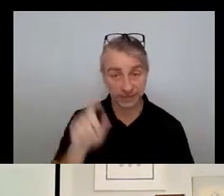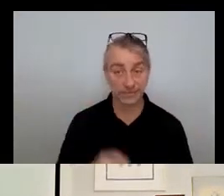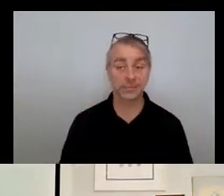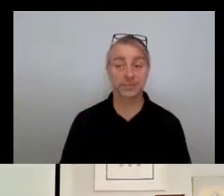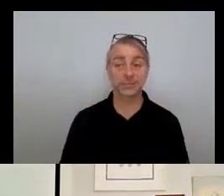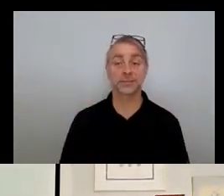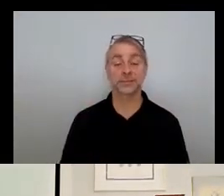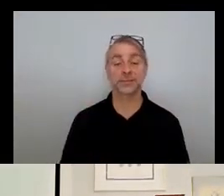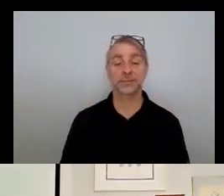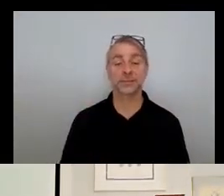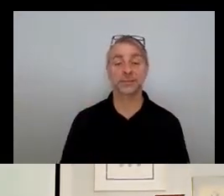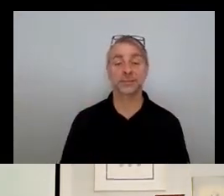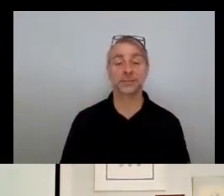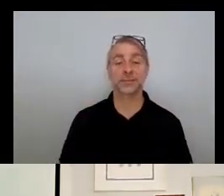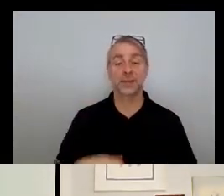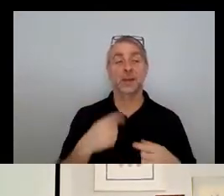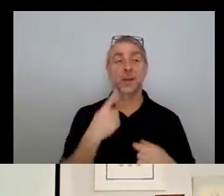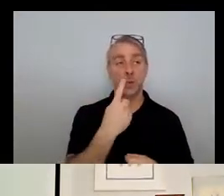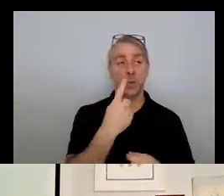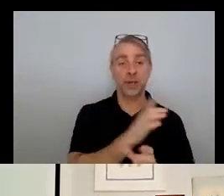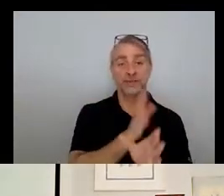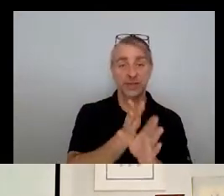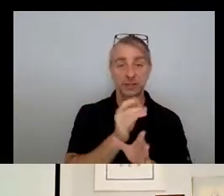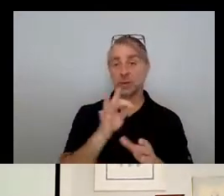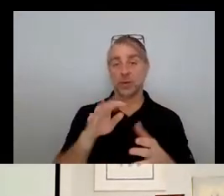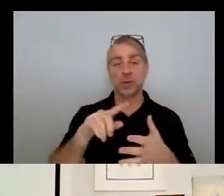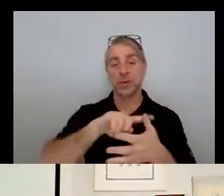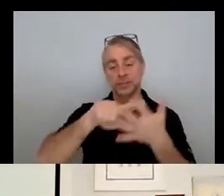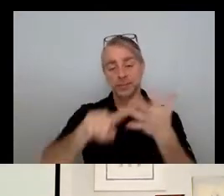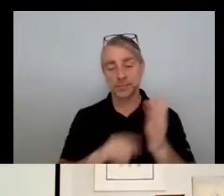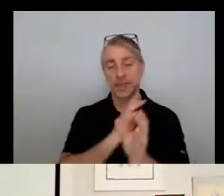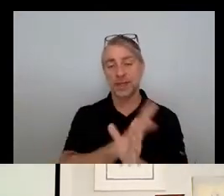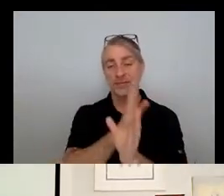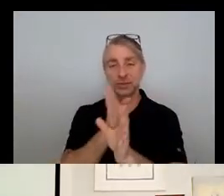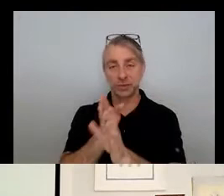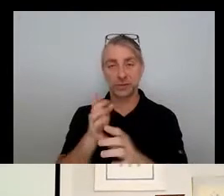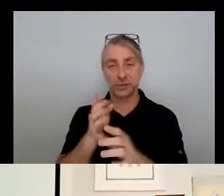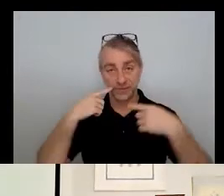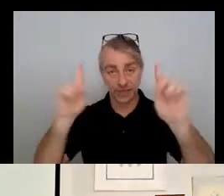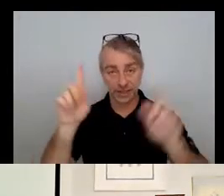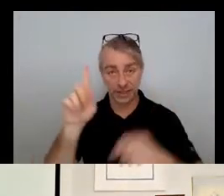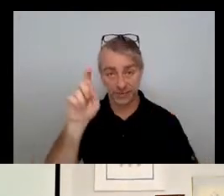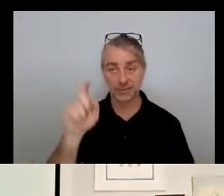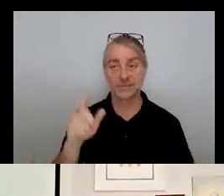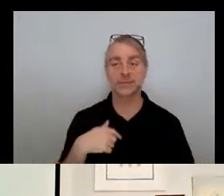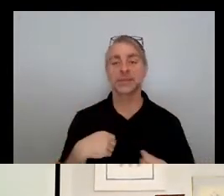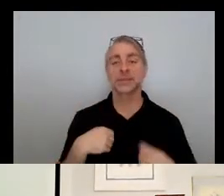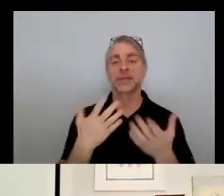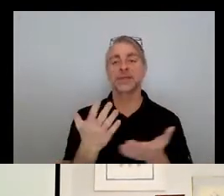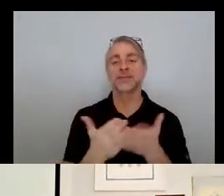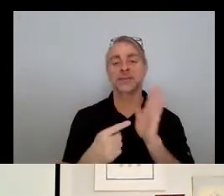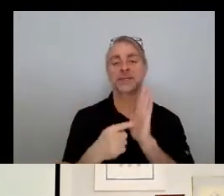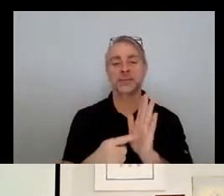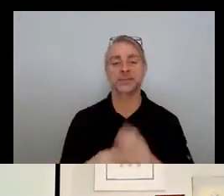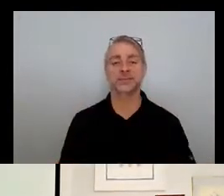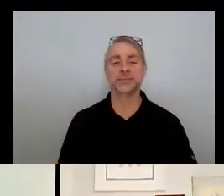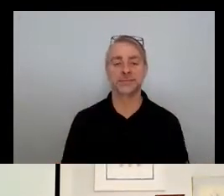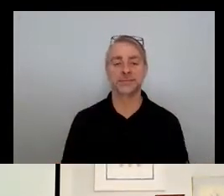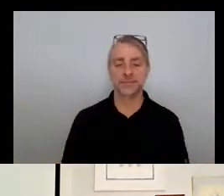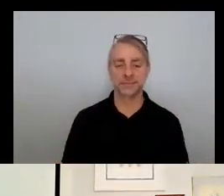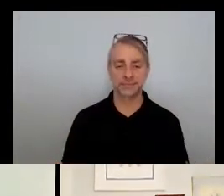or family of interventions in a given context? And so I'll give you a couple examples of that. So this is a